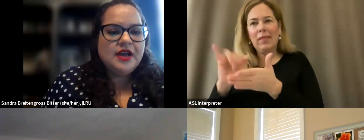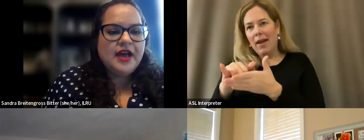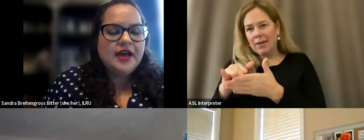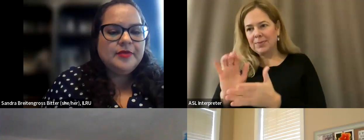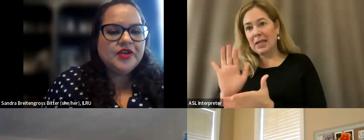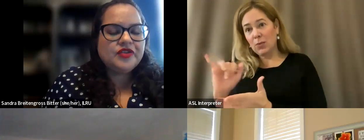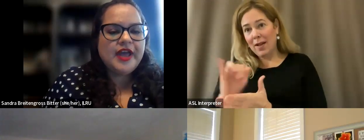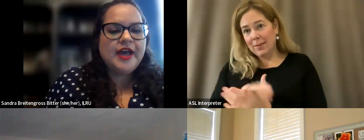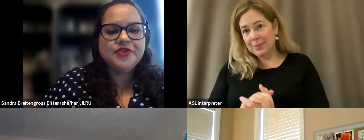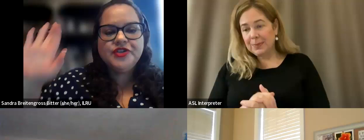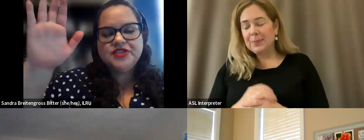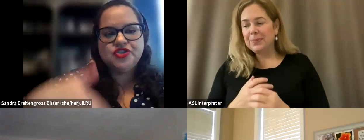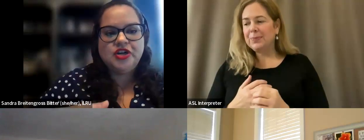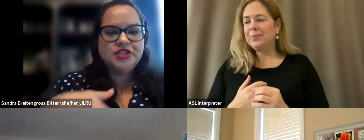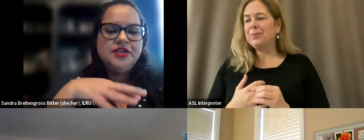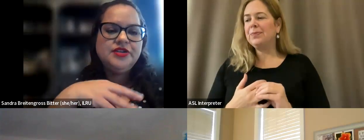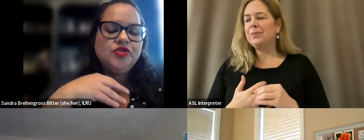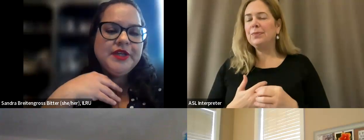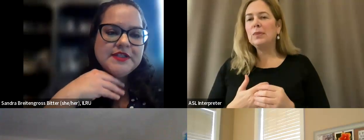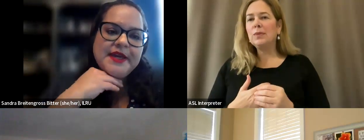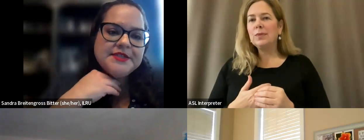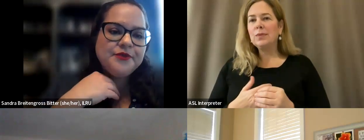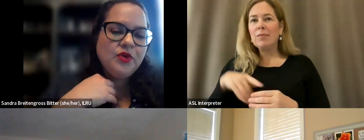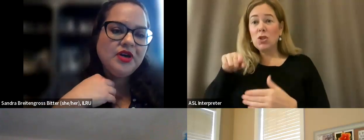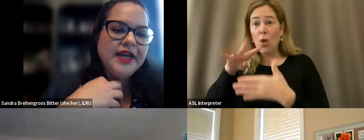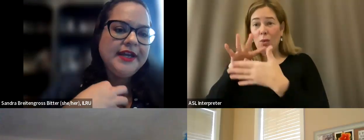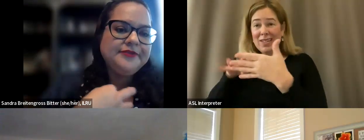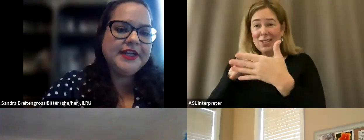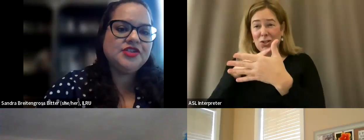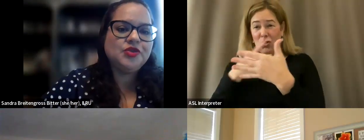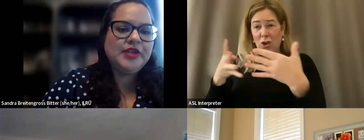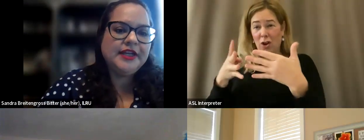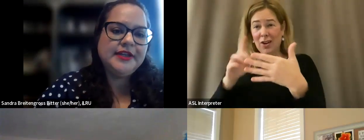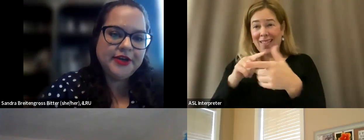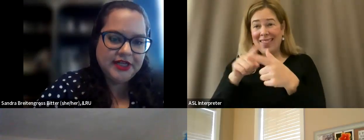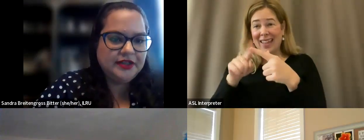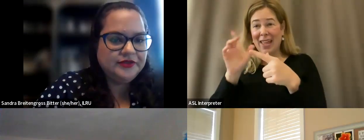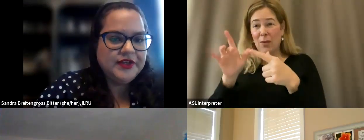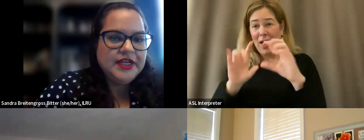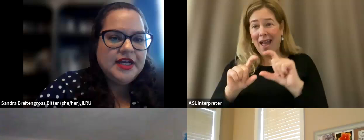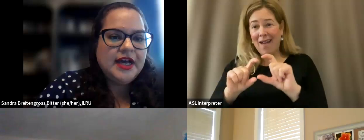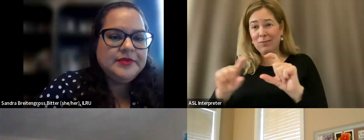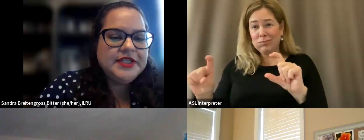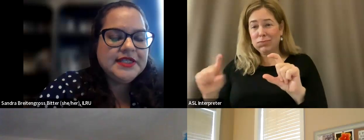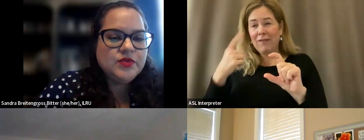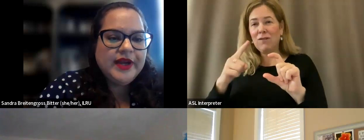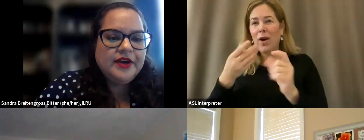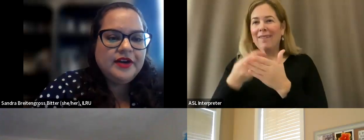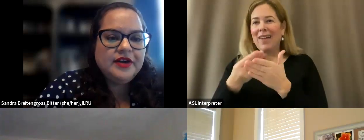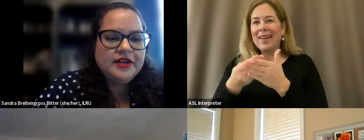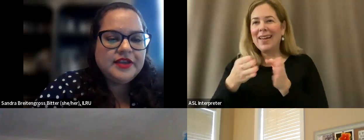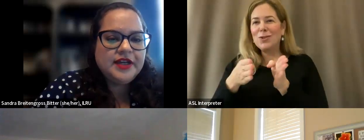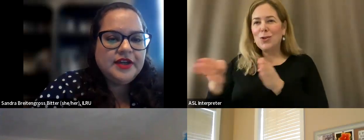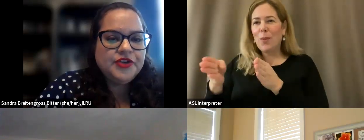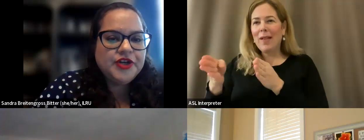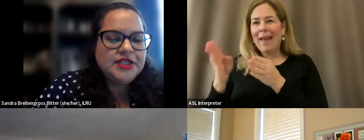So after this chart, there will be a space for a financial plan narrative. This is